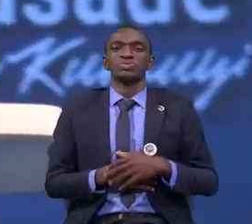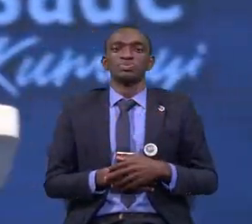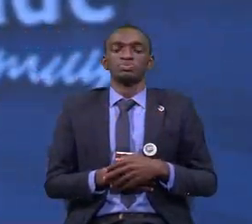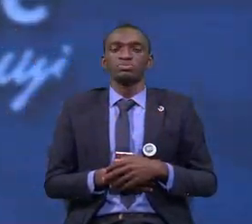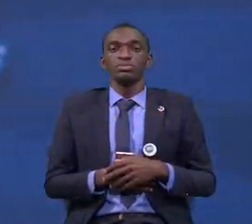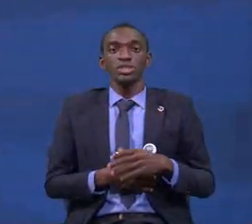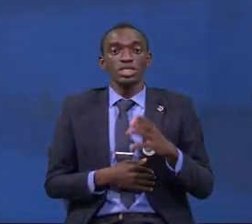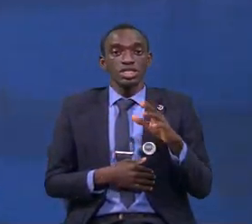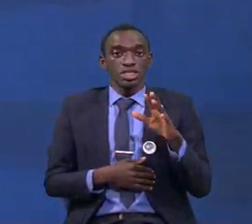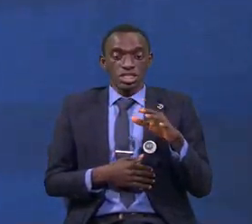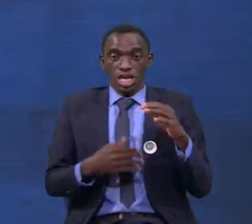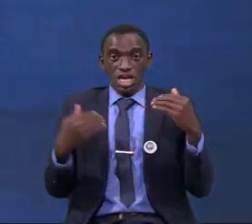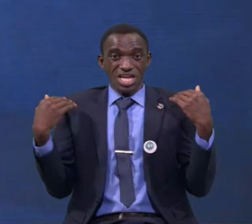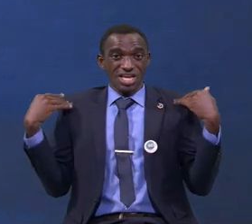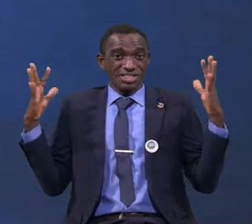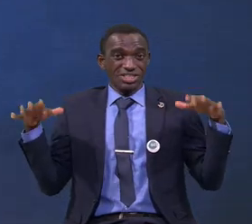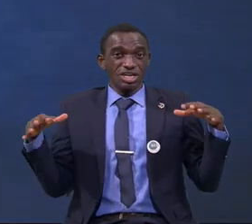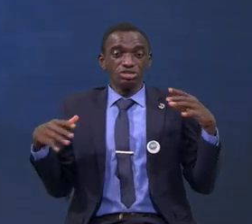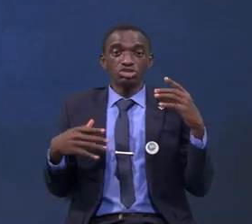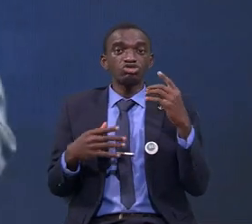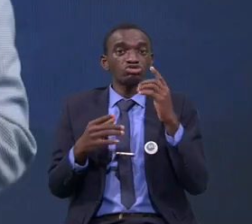Their talk and their walk.